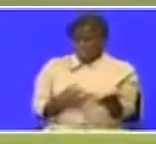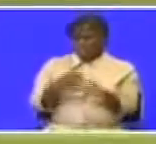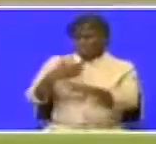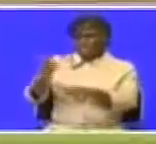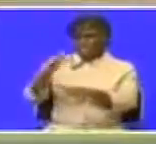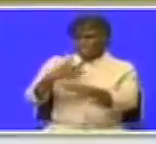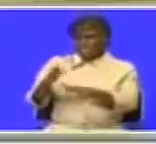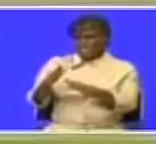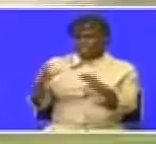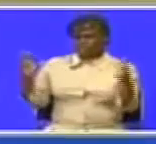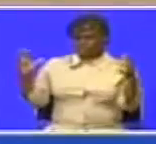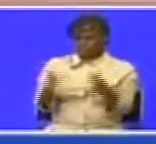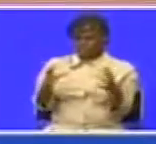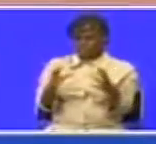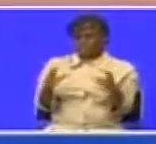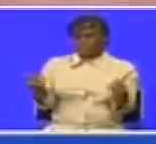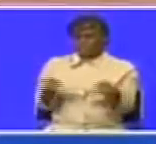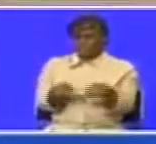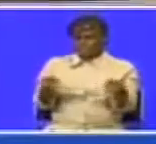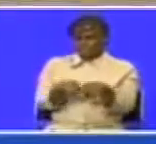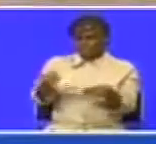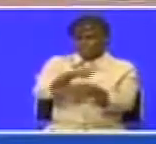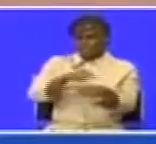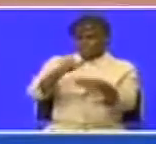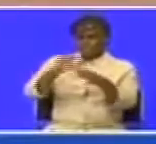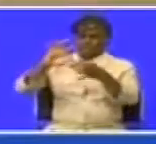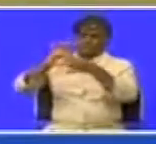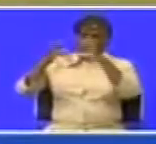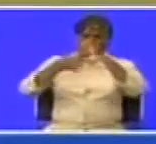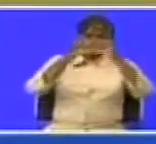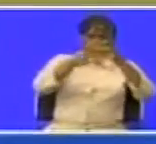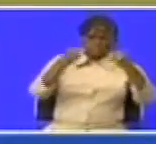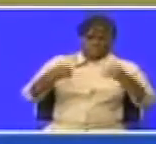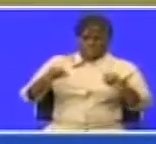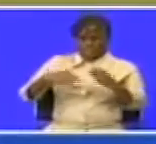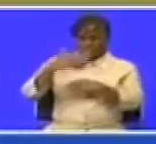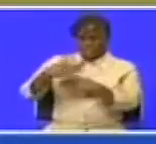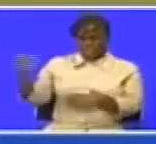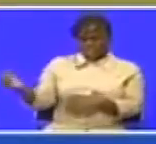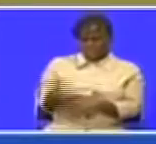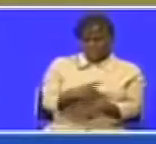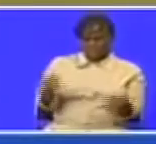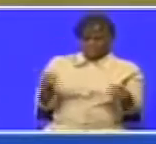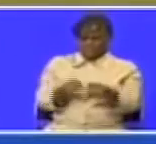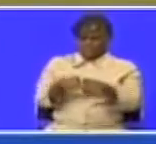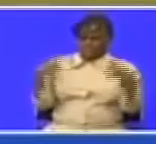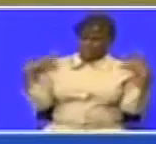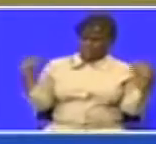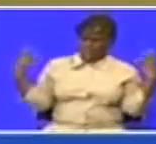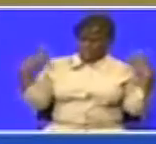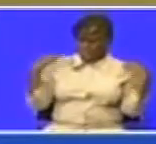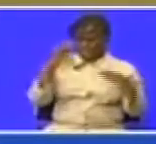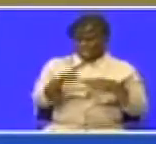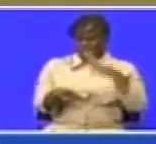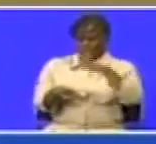to the national championships and eventually to the national Olympic trials next month. The Prisons department athletes have been training at the Nyayo